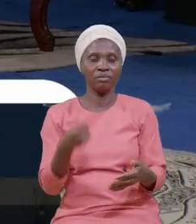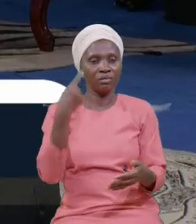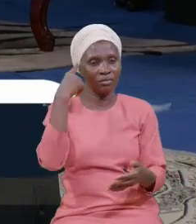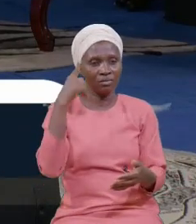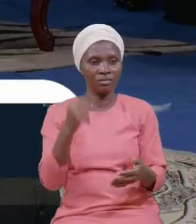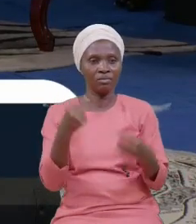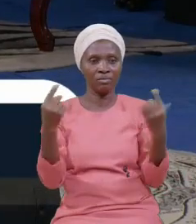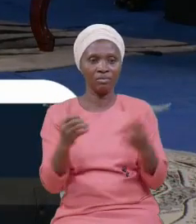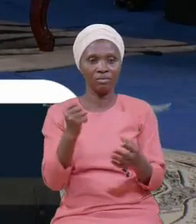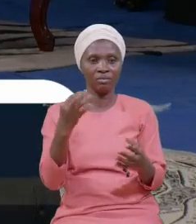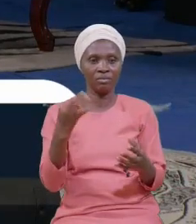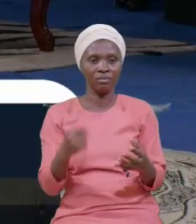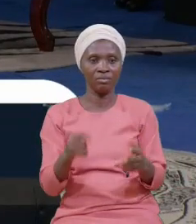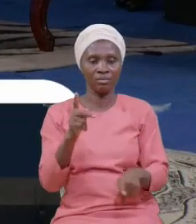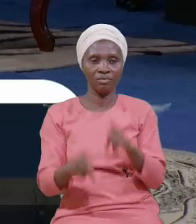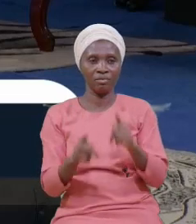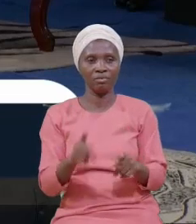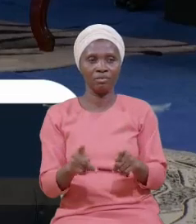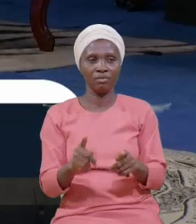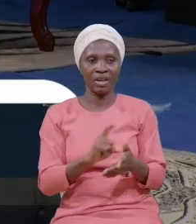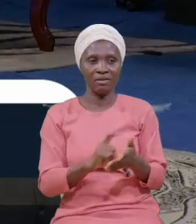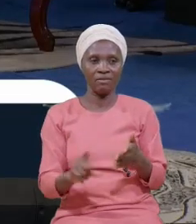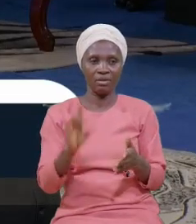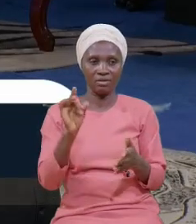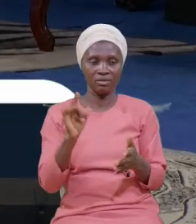verse 18. In verse 18,